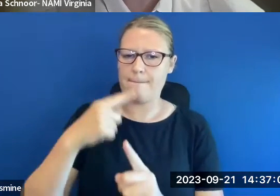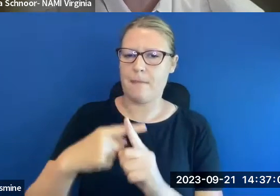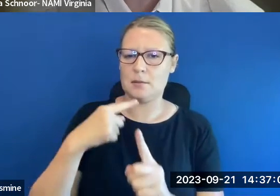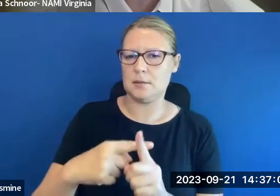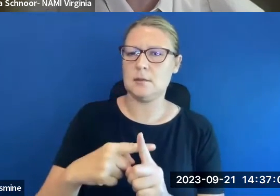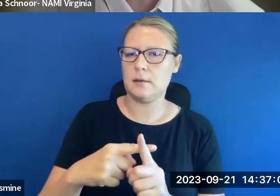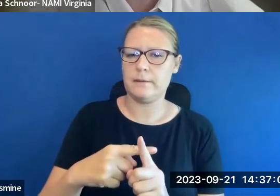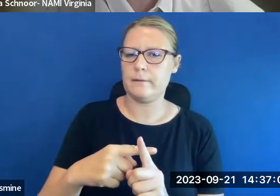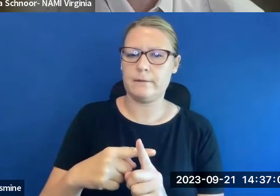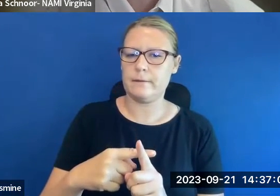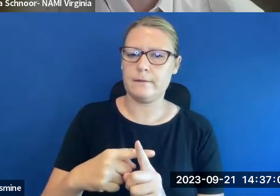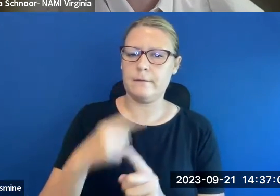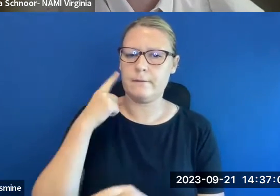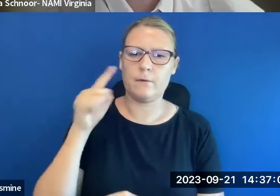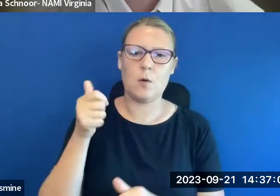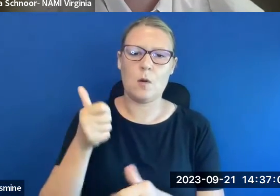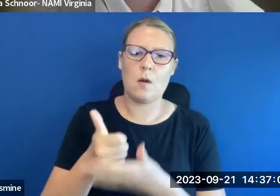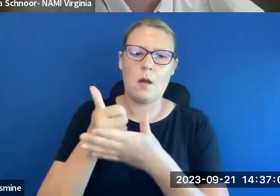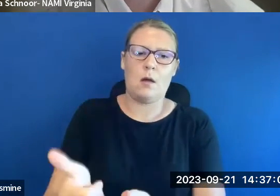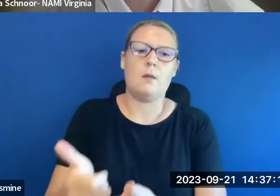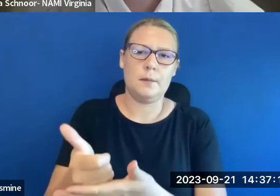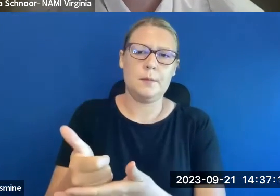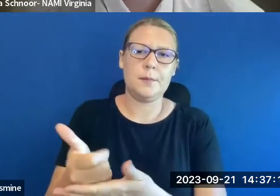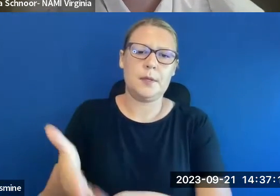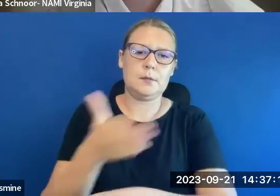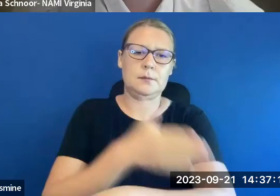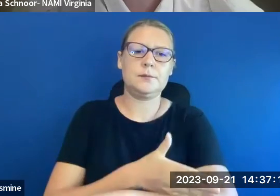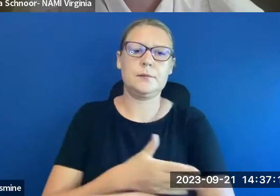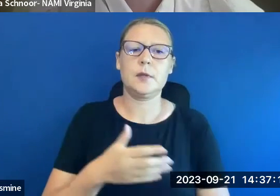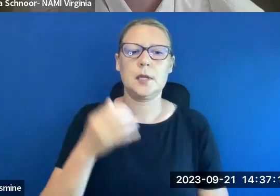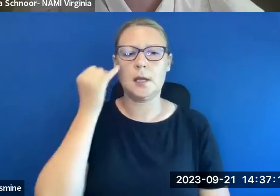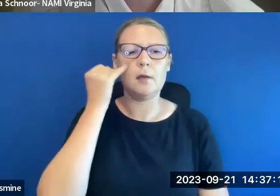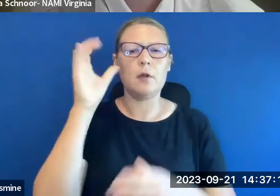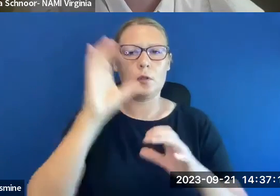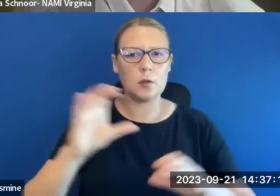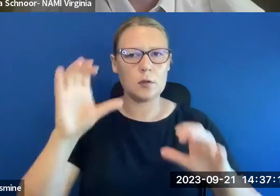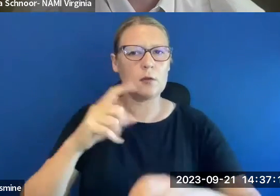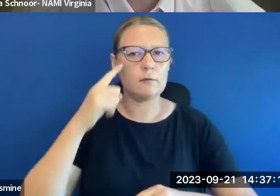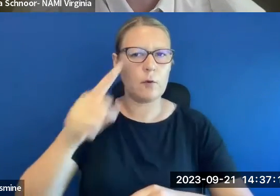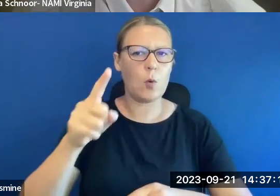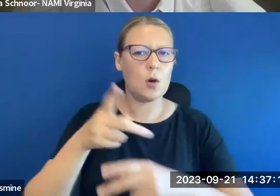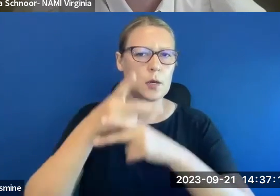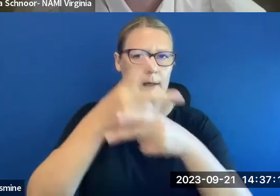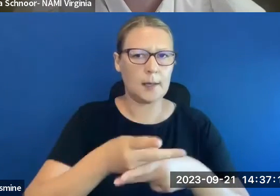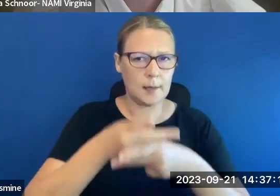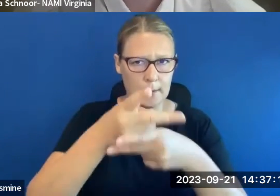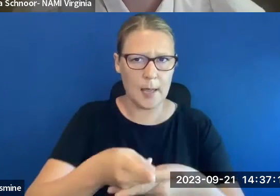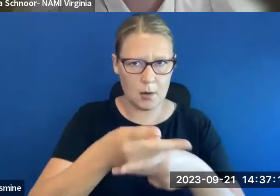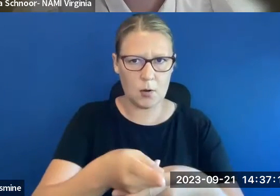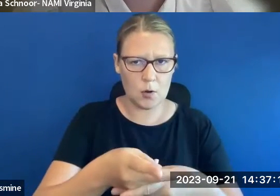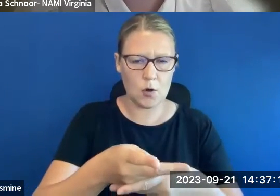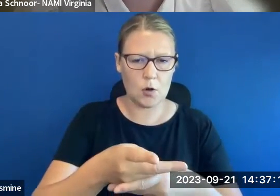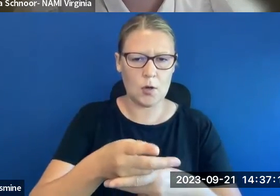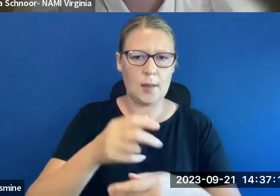I think that when you're looking for care, you want to make sure that you are facing it in an attitude of